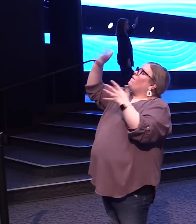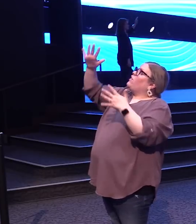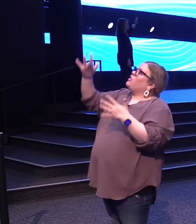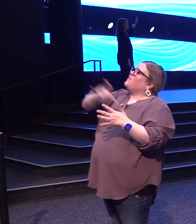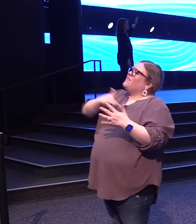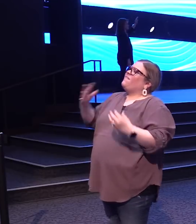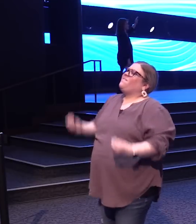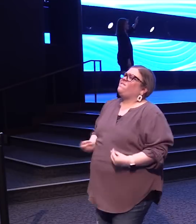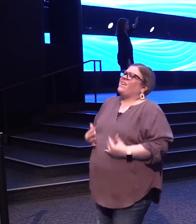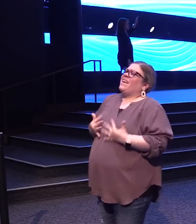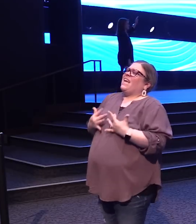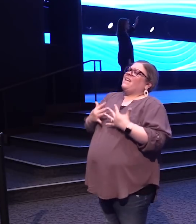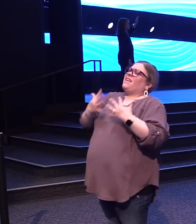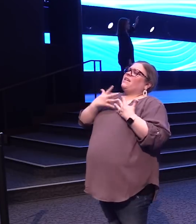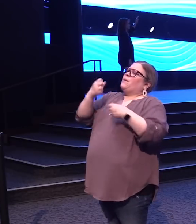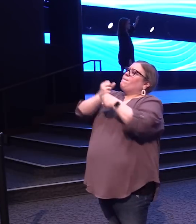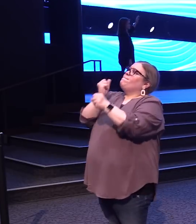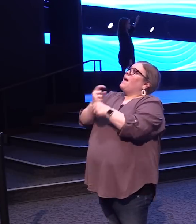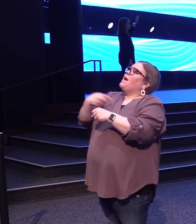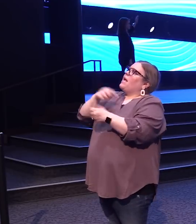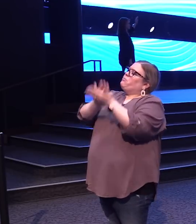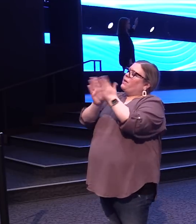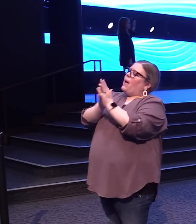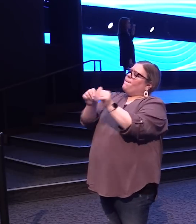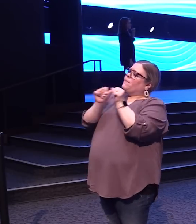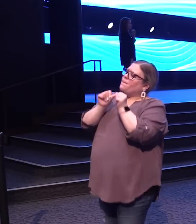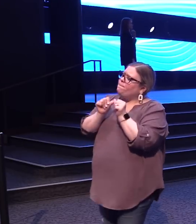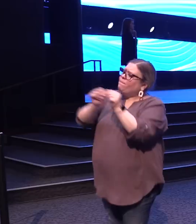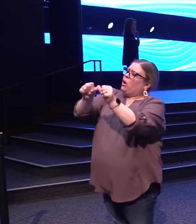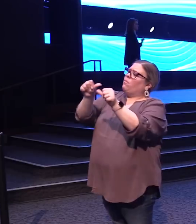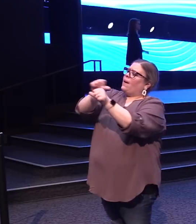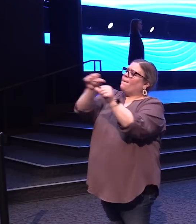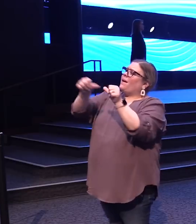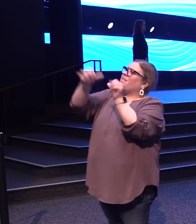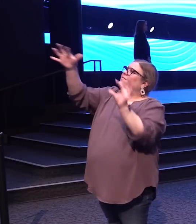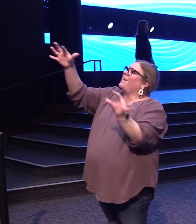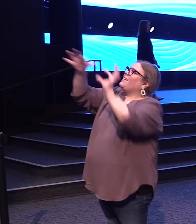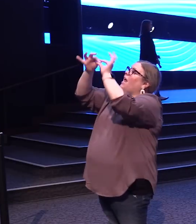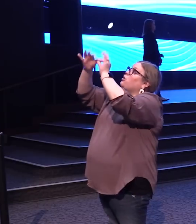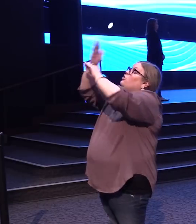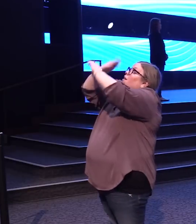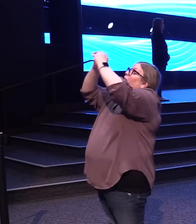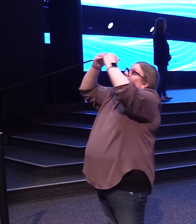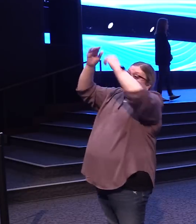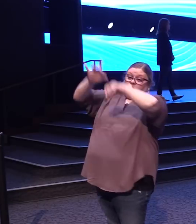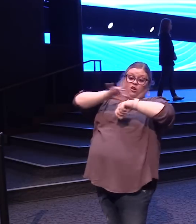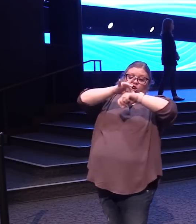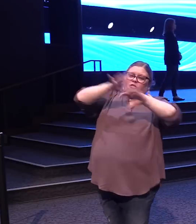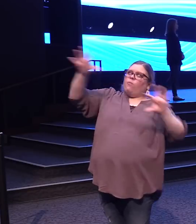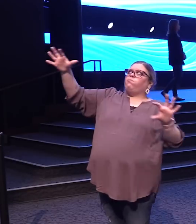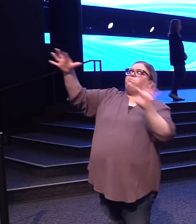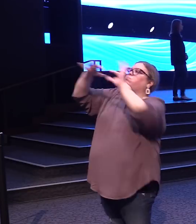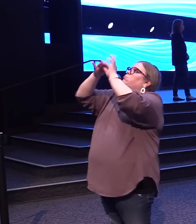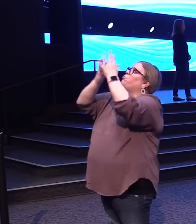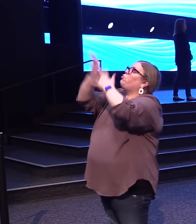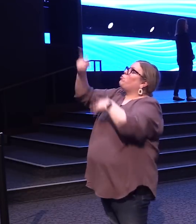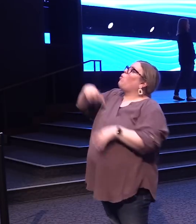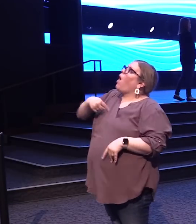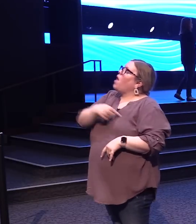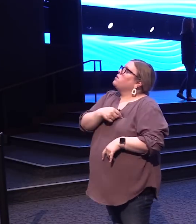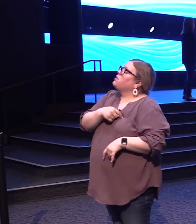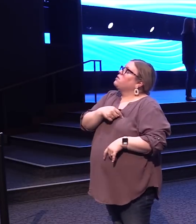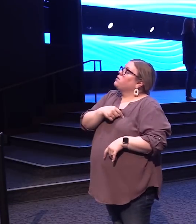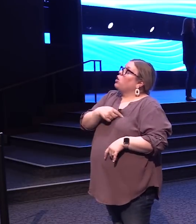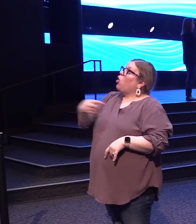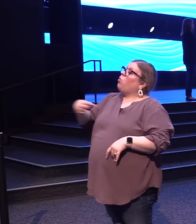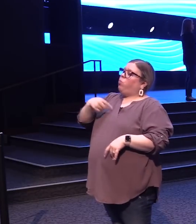up and you have made us the permanent place of connection between heaven and earth in the new covenant. And Father, we